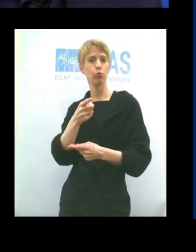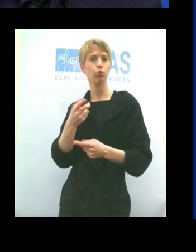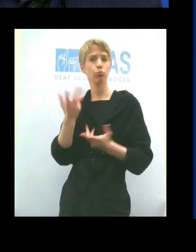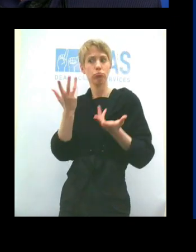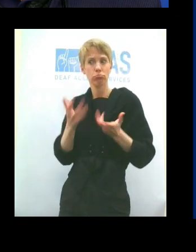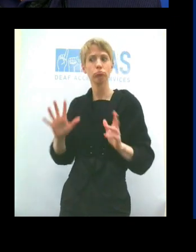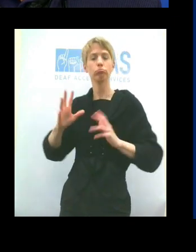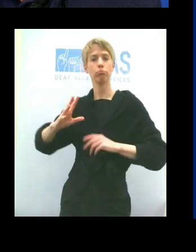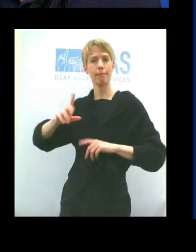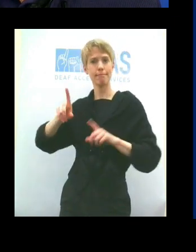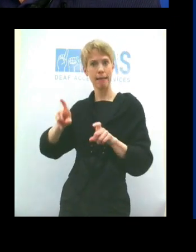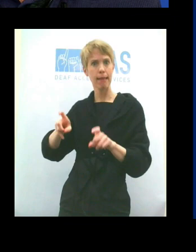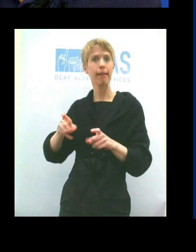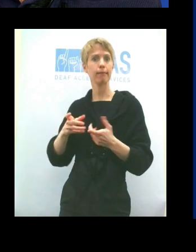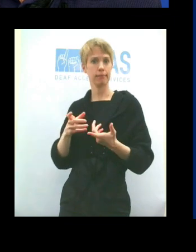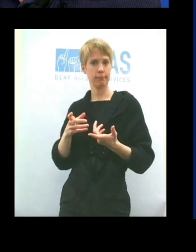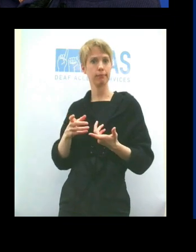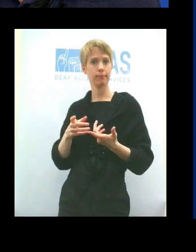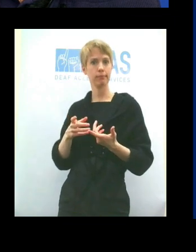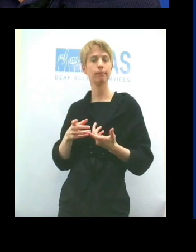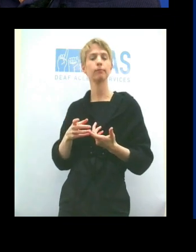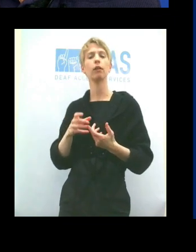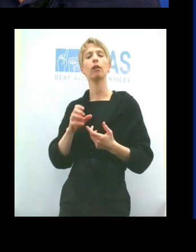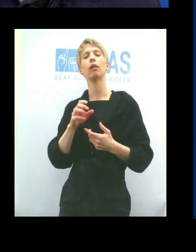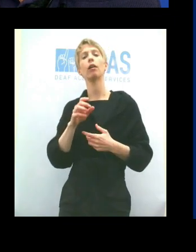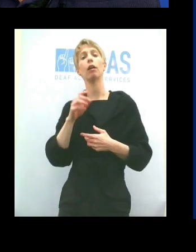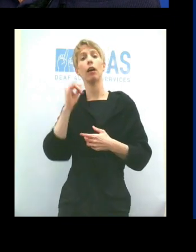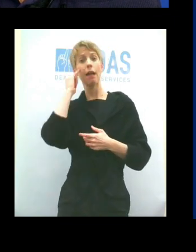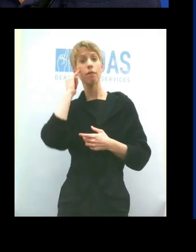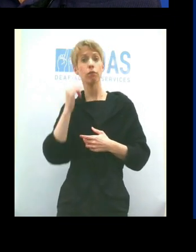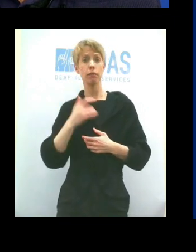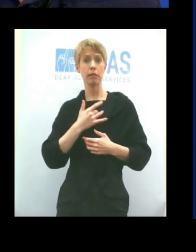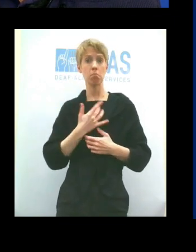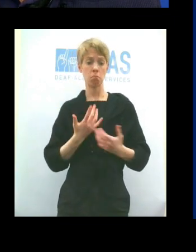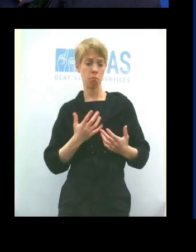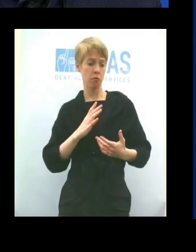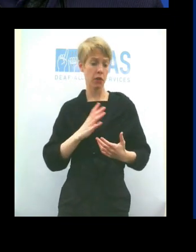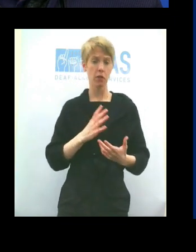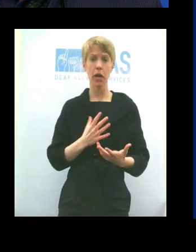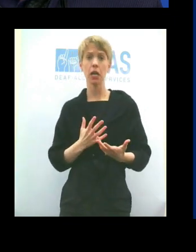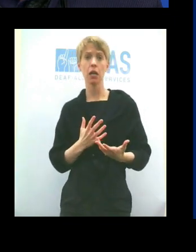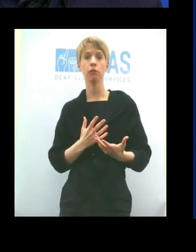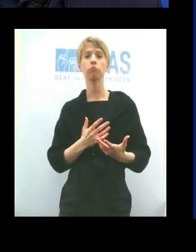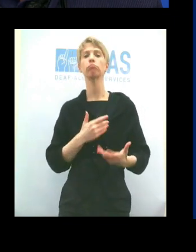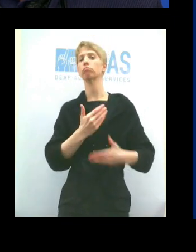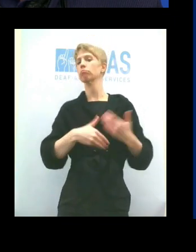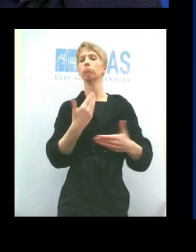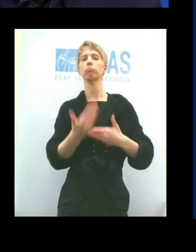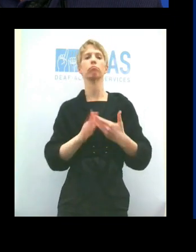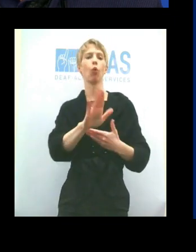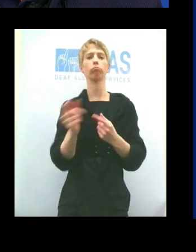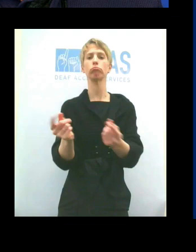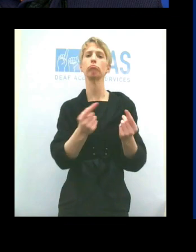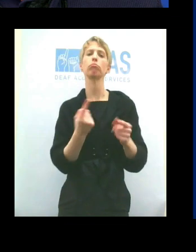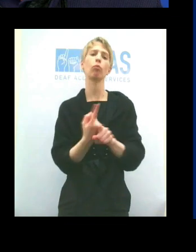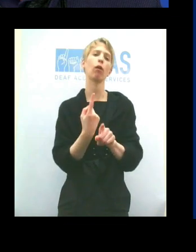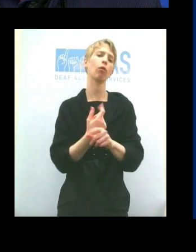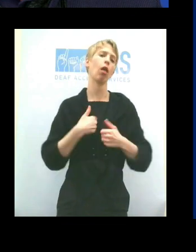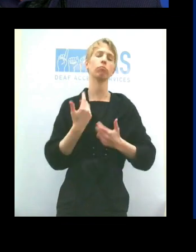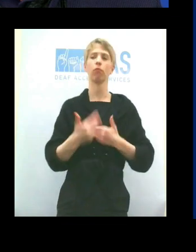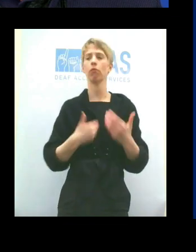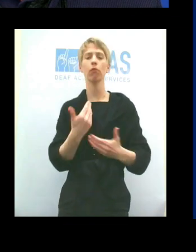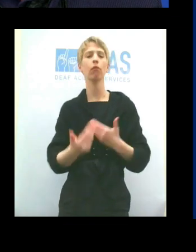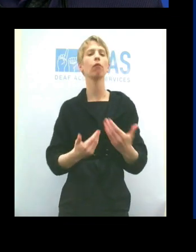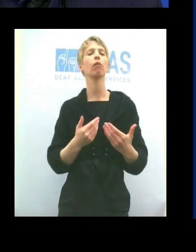with what needs to be done next. If you do not have symptoms, you're free to go about. You do not need to isolate yourself, but if you do have